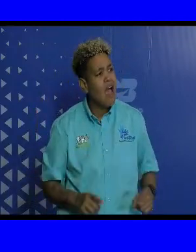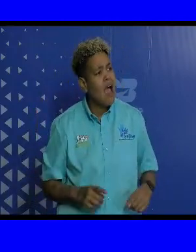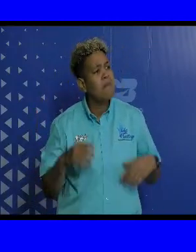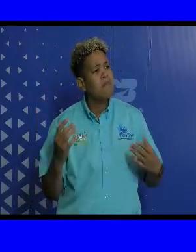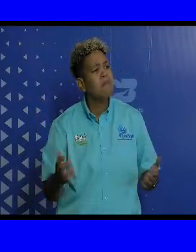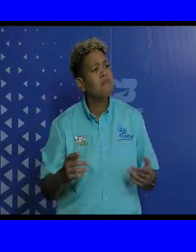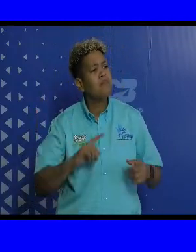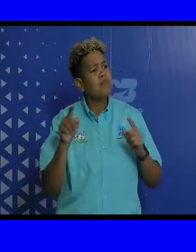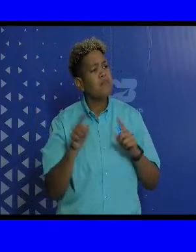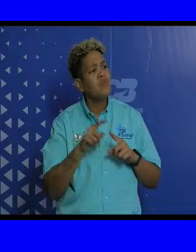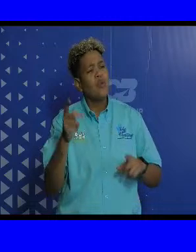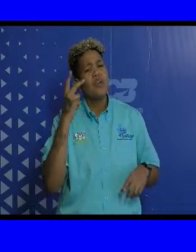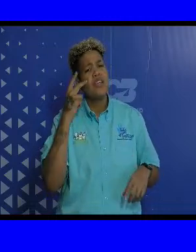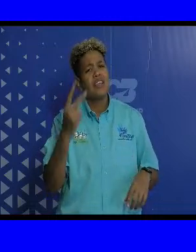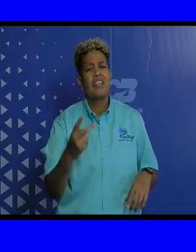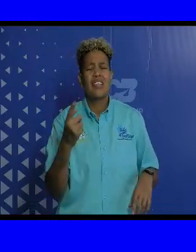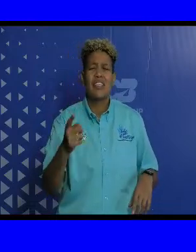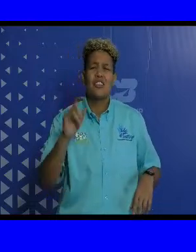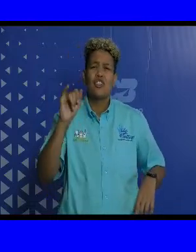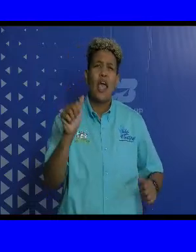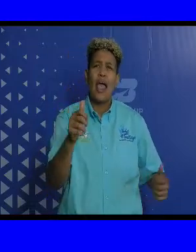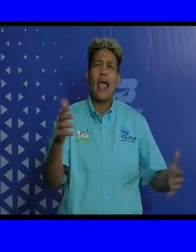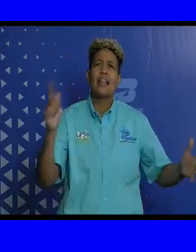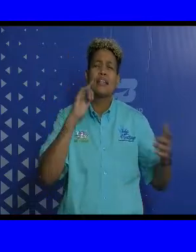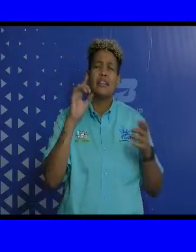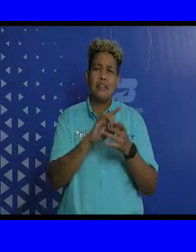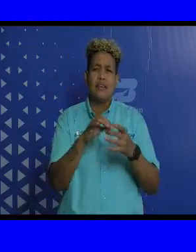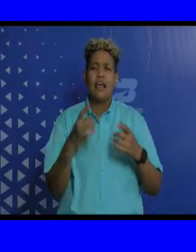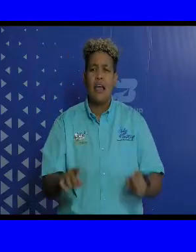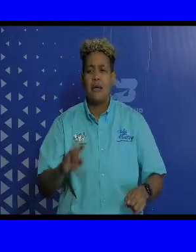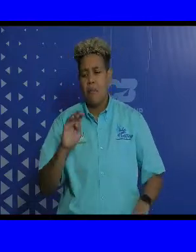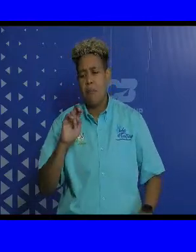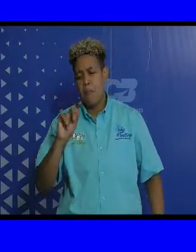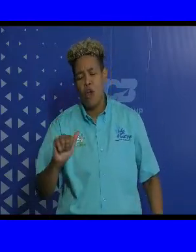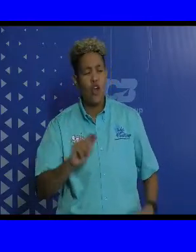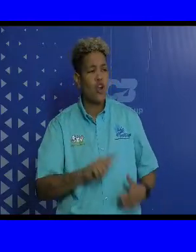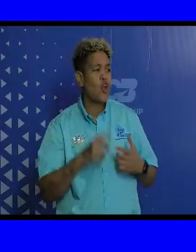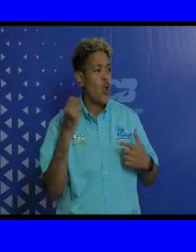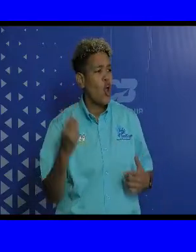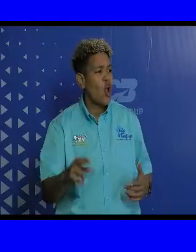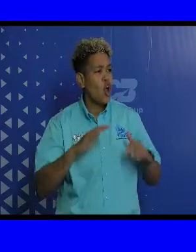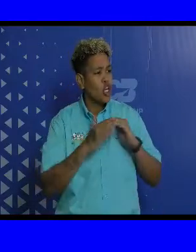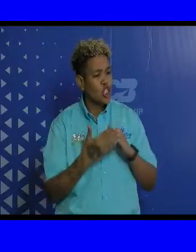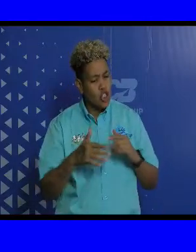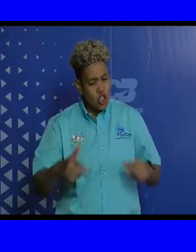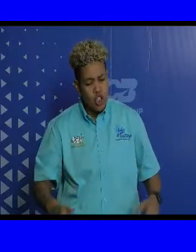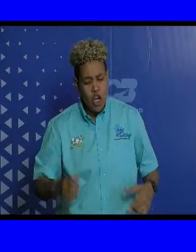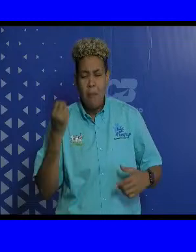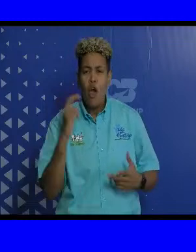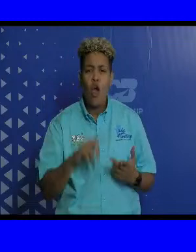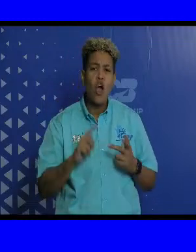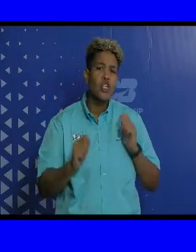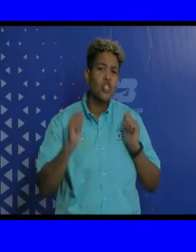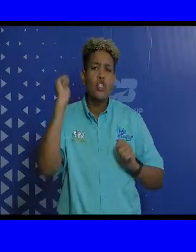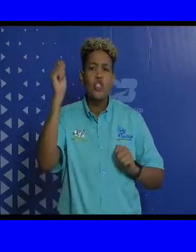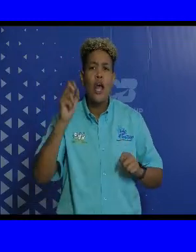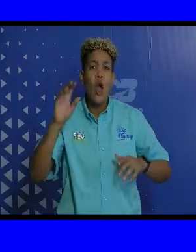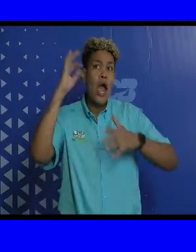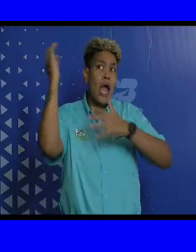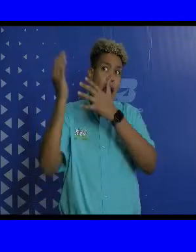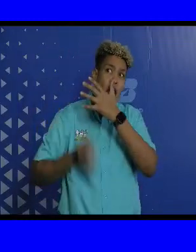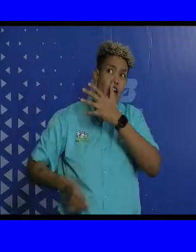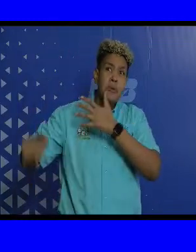So when you see just about anything that's taking place in Bermuda or Jamaica or Trinidad or in the rest of the